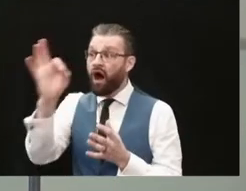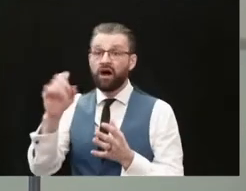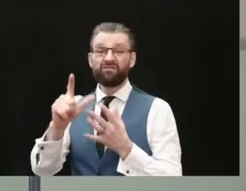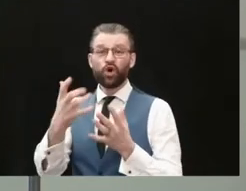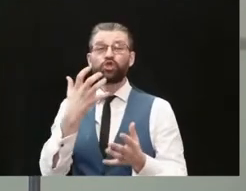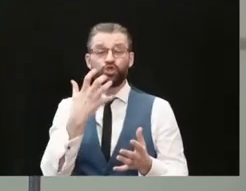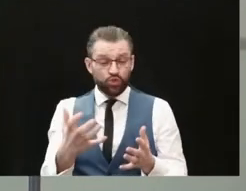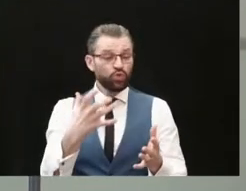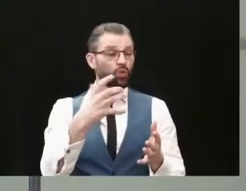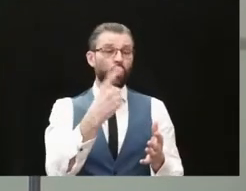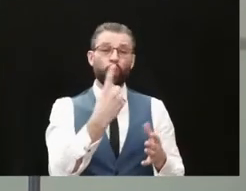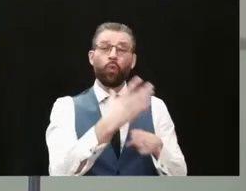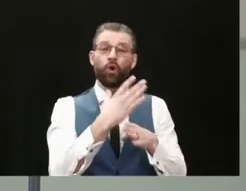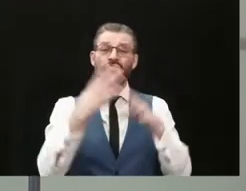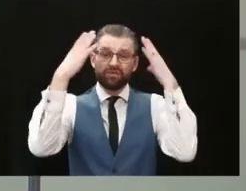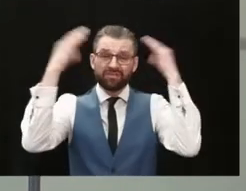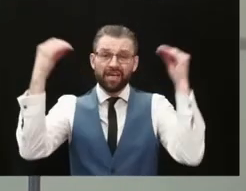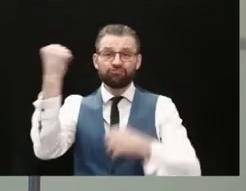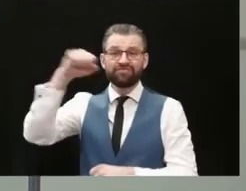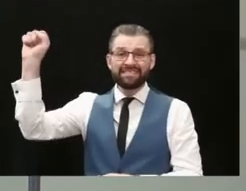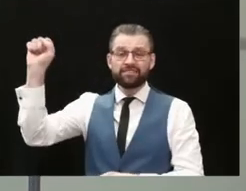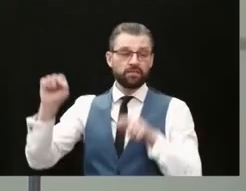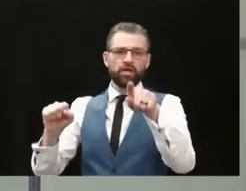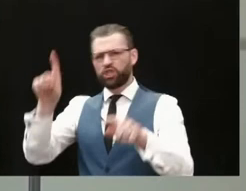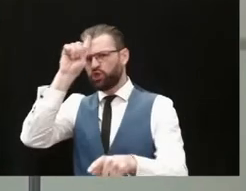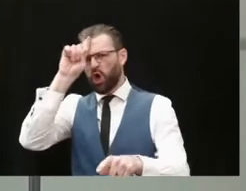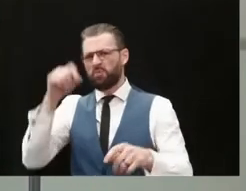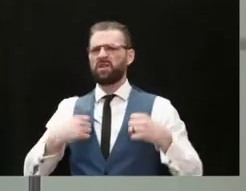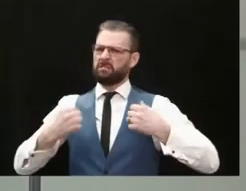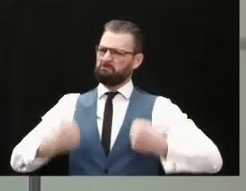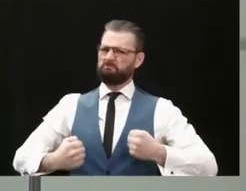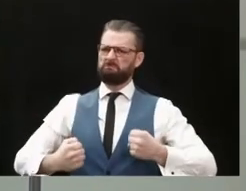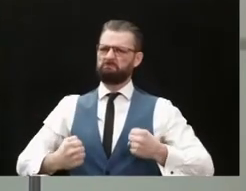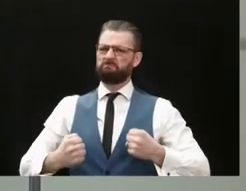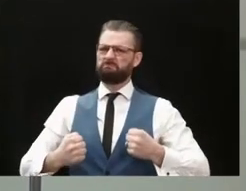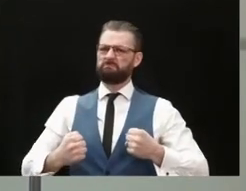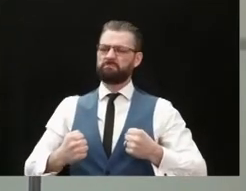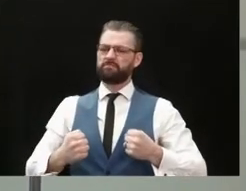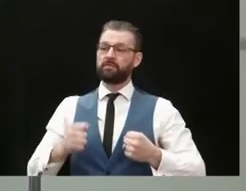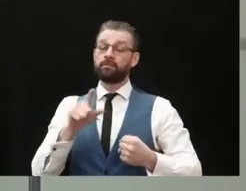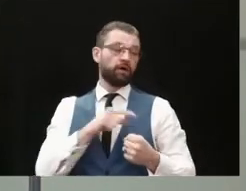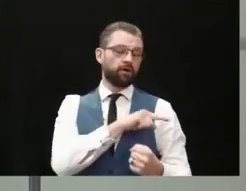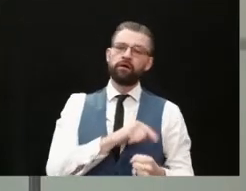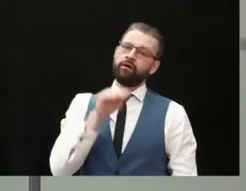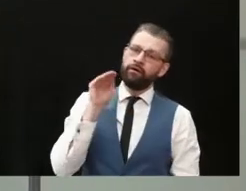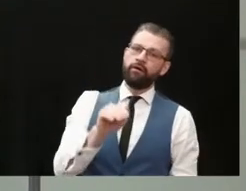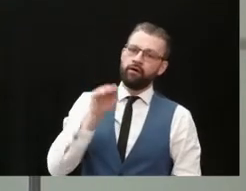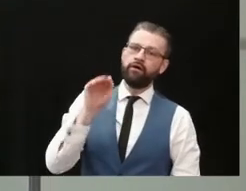Dutch resistance to boot. The Germans wouldn't relent, but due to